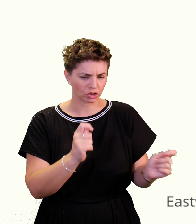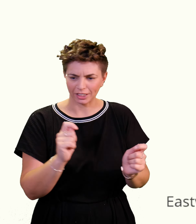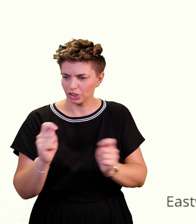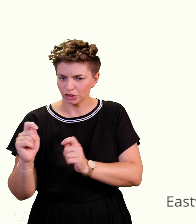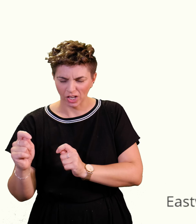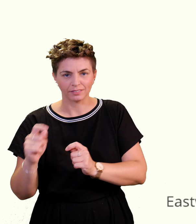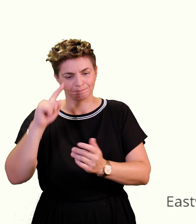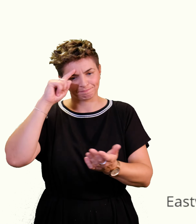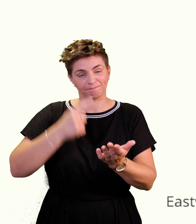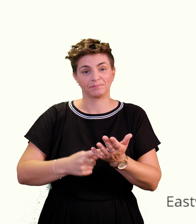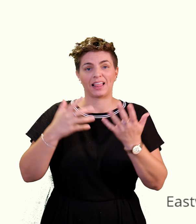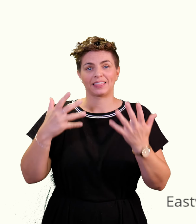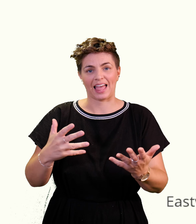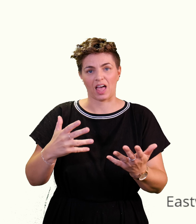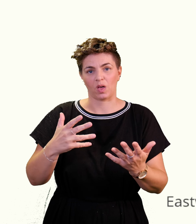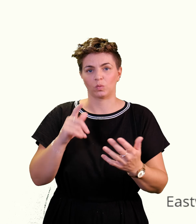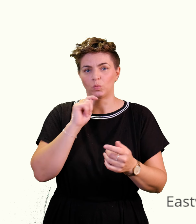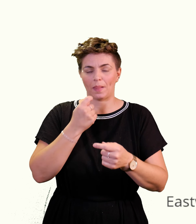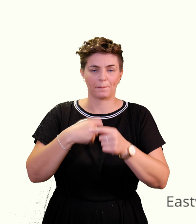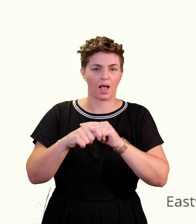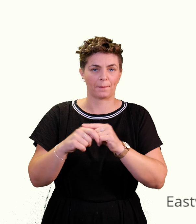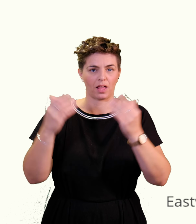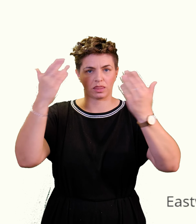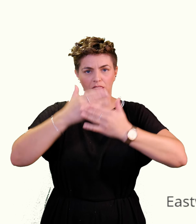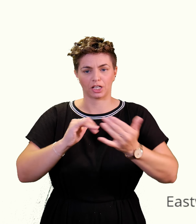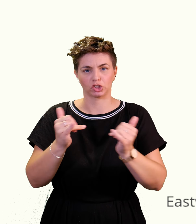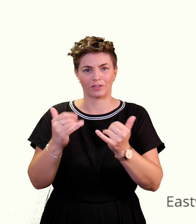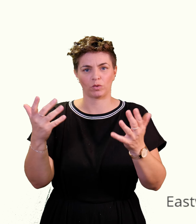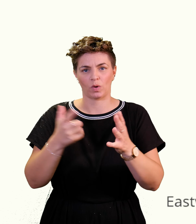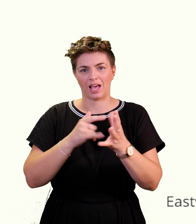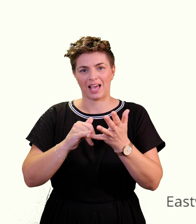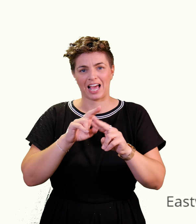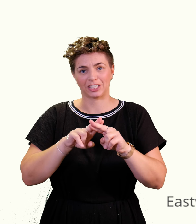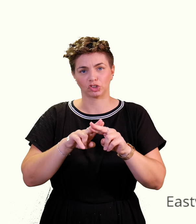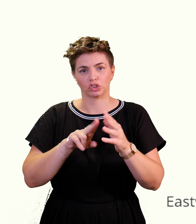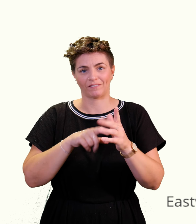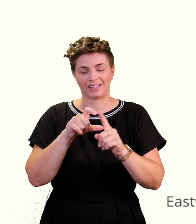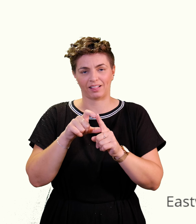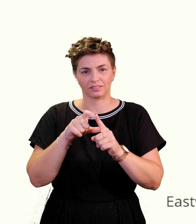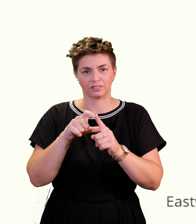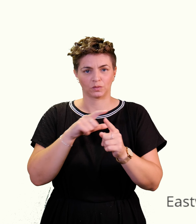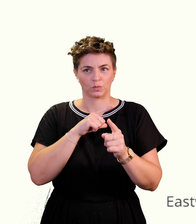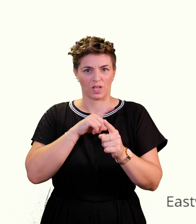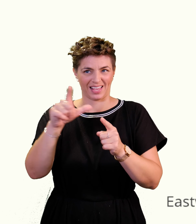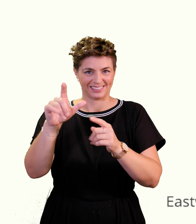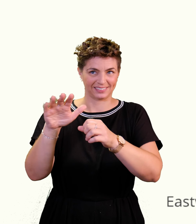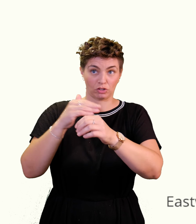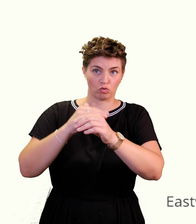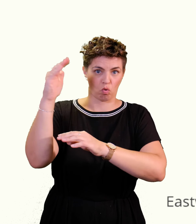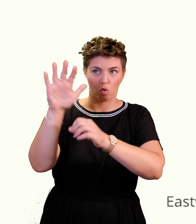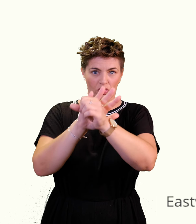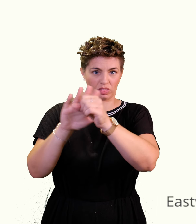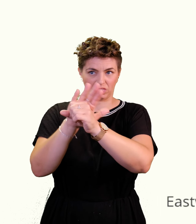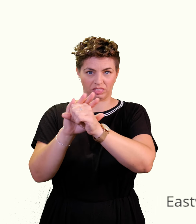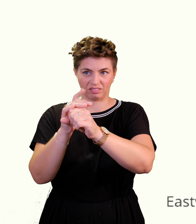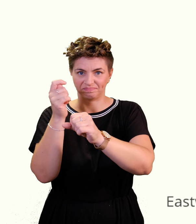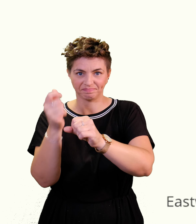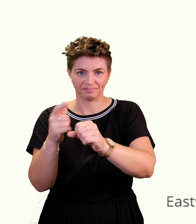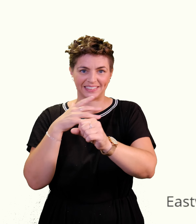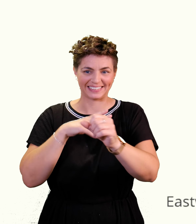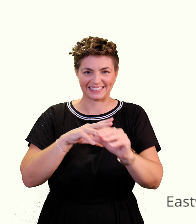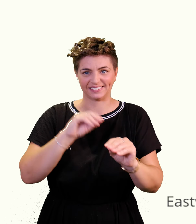proposed that we reinstate the night shift at Ashfield, because there will not be the dependence or reliance and resilience in the north side and Hucknall